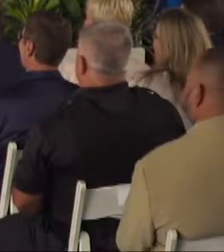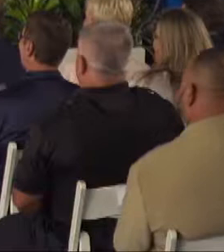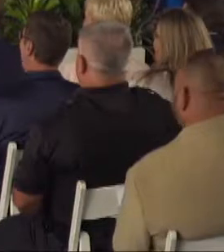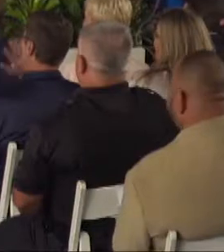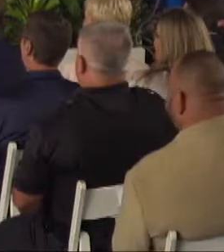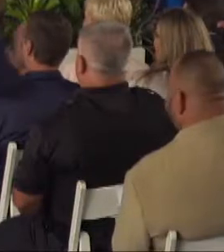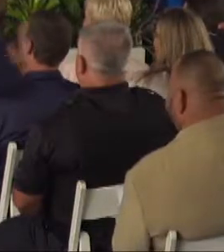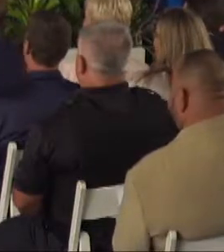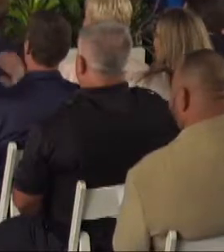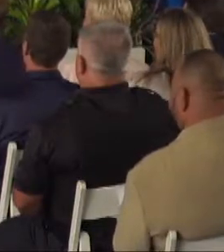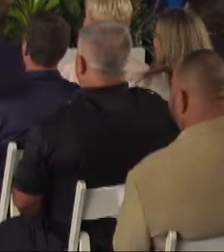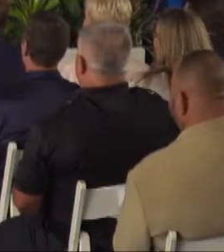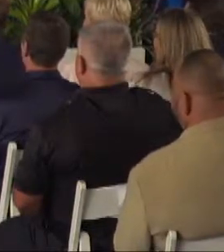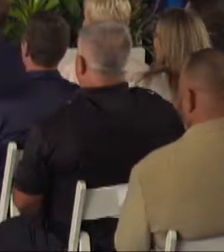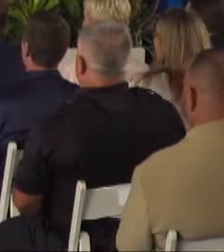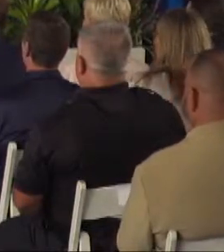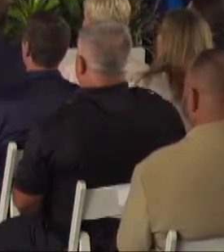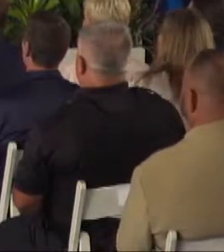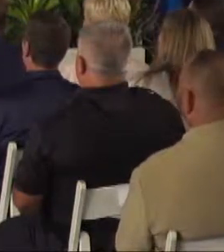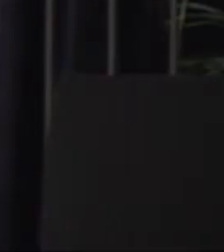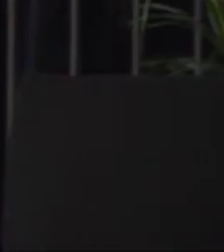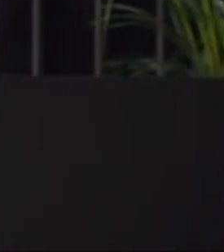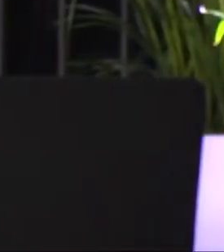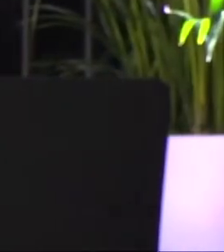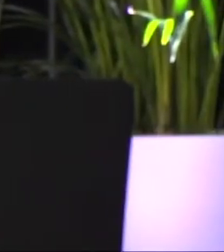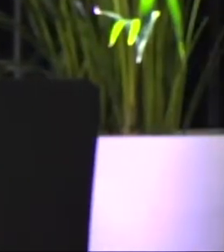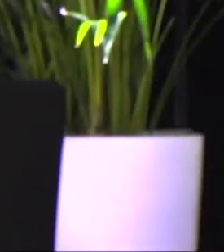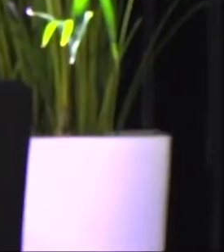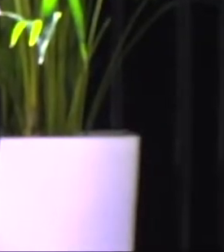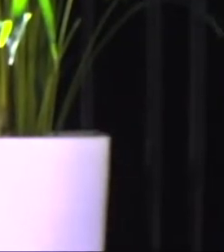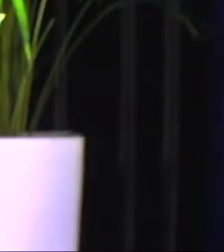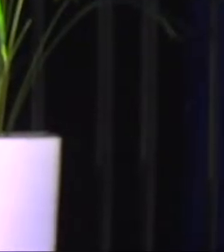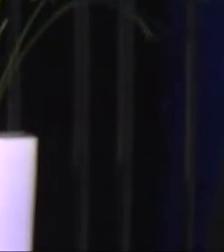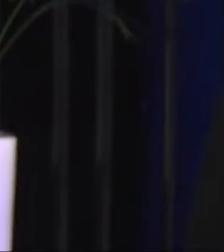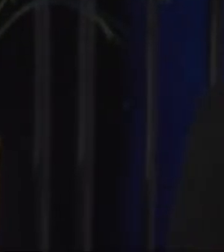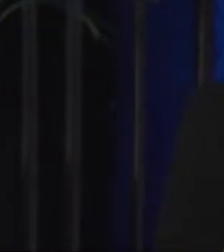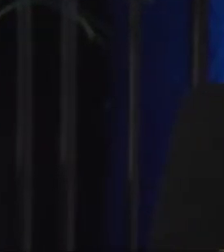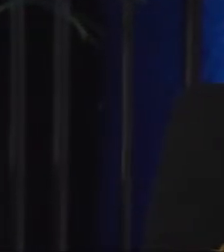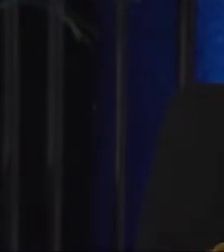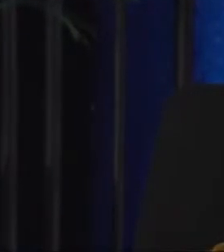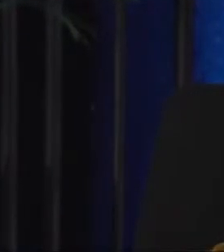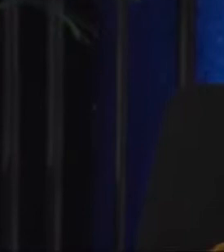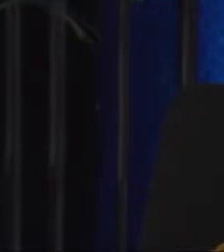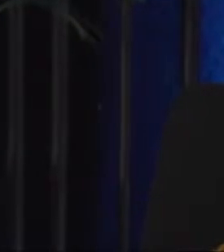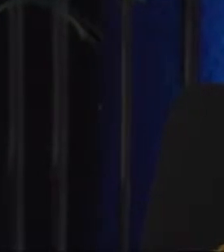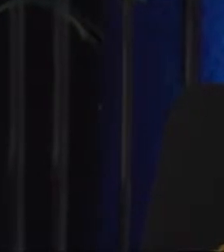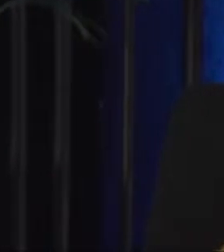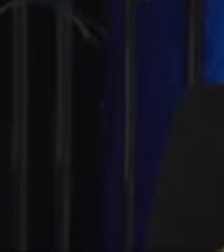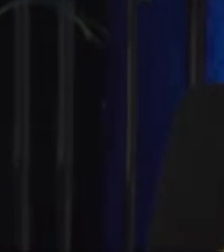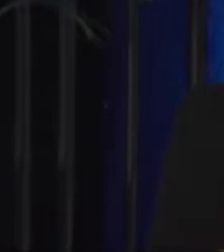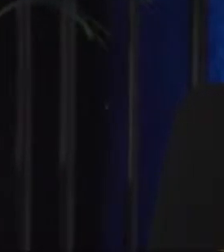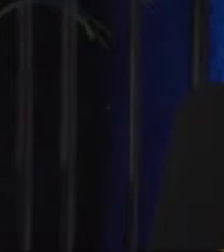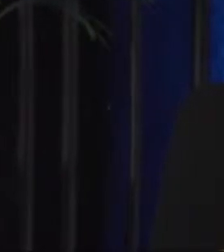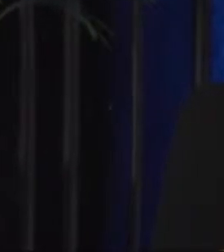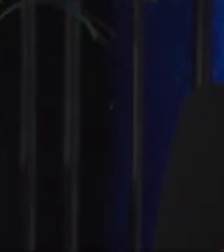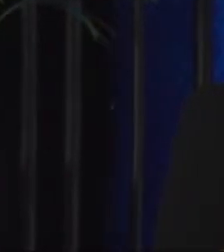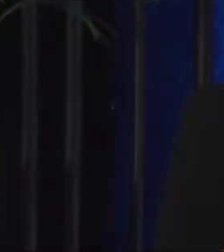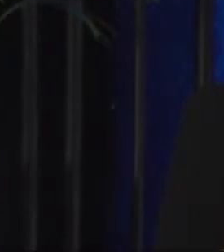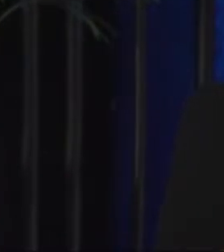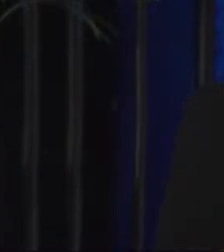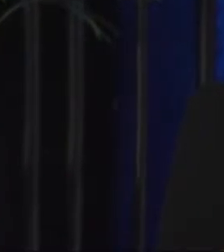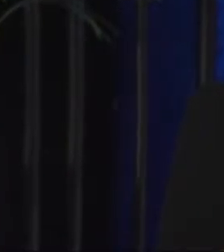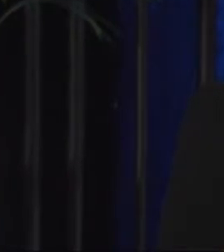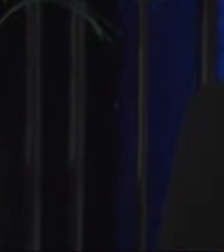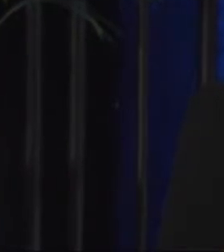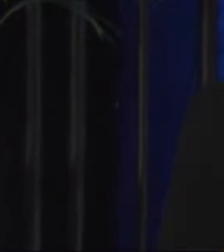hand. That's right, that's right. So I just wanted to thank everyone for this opportunity to come before you on this morning. I